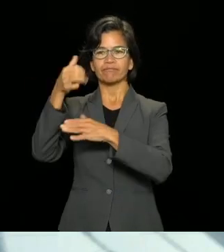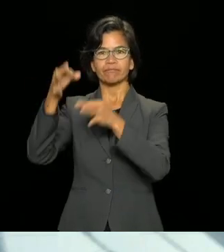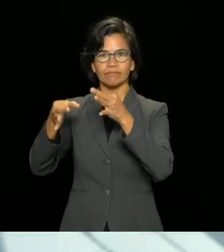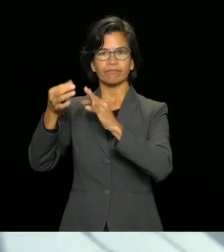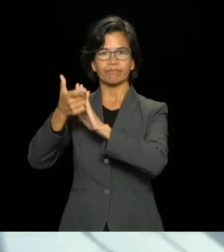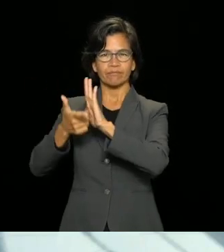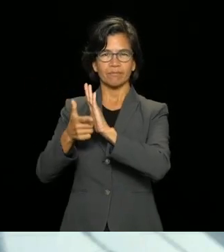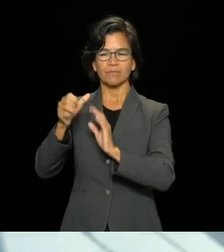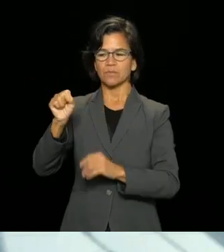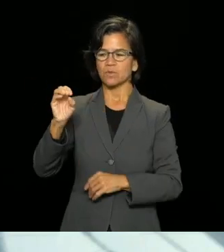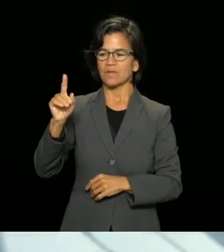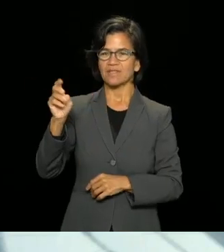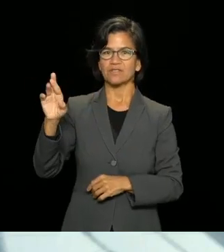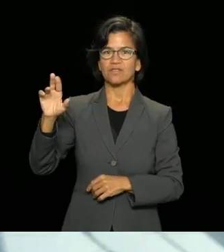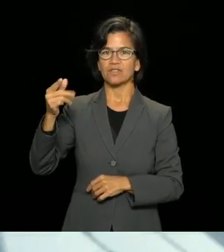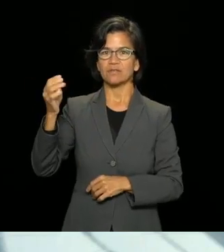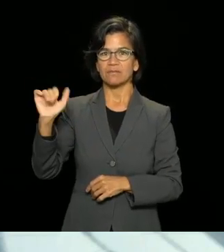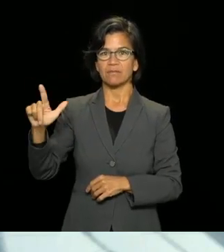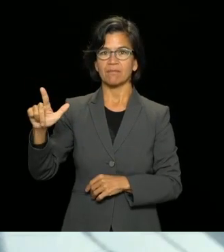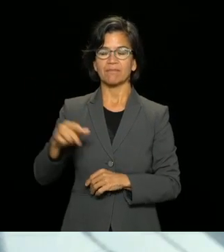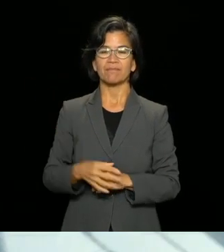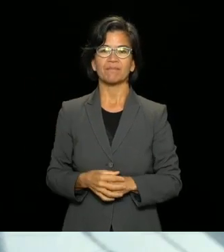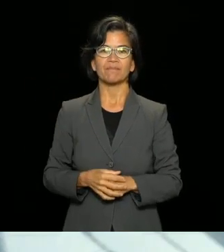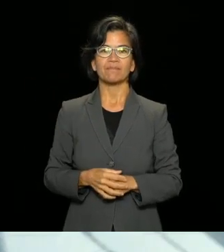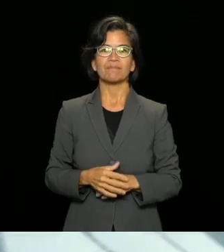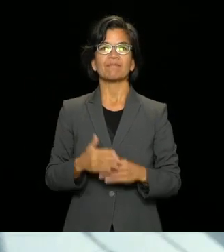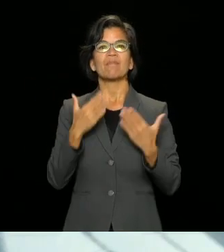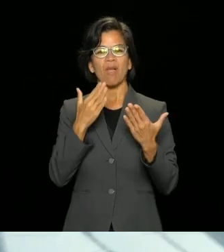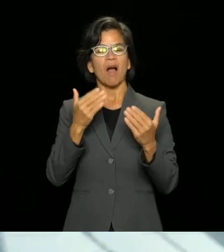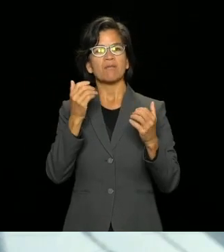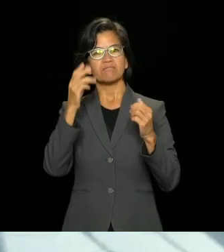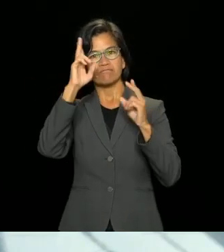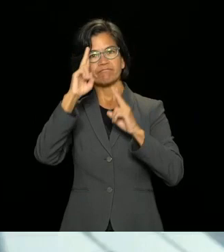traditional territory of the Musqueam, Tsleil-Waututh, and Squamish peoples.